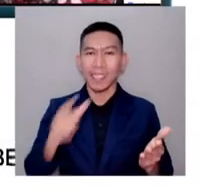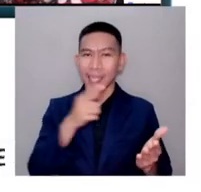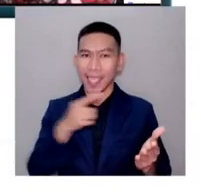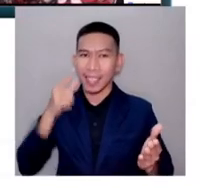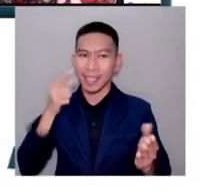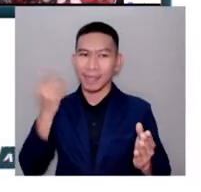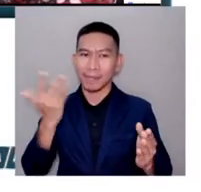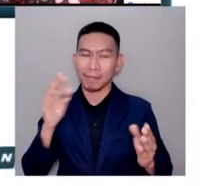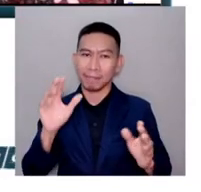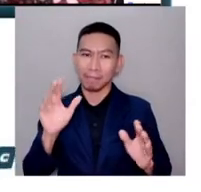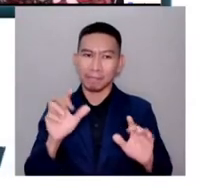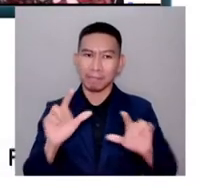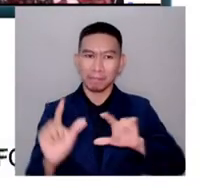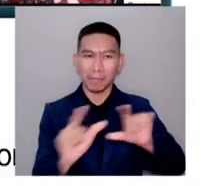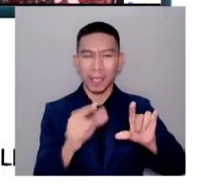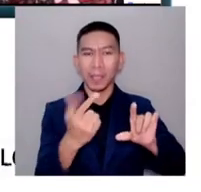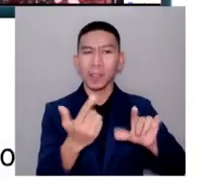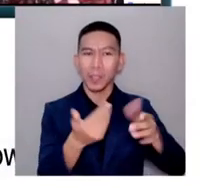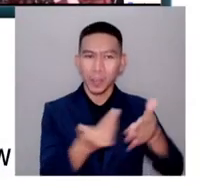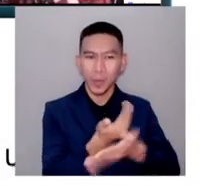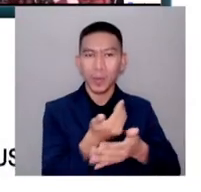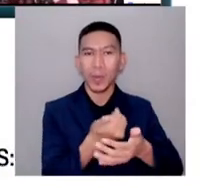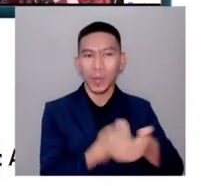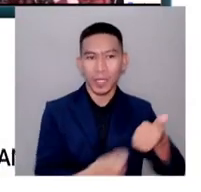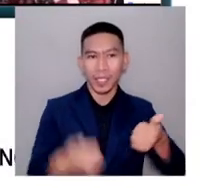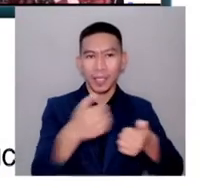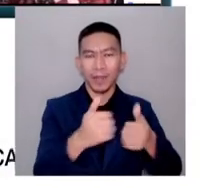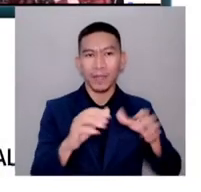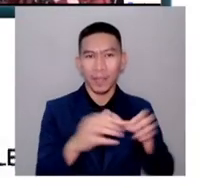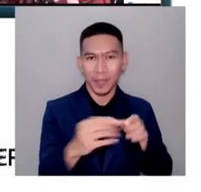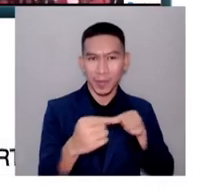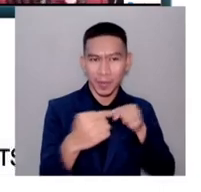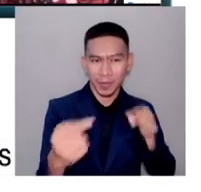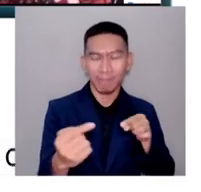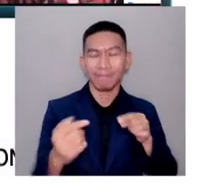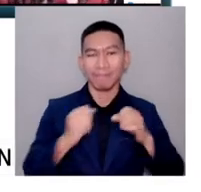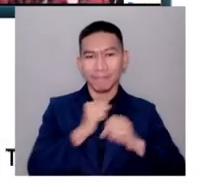leader, the new face of the opposition. We appreciate you coming to the show. We